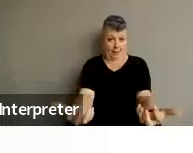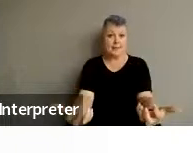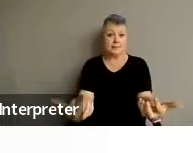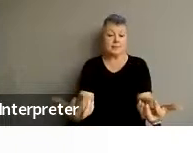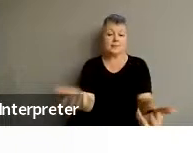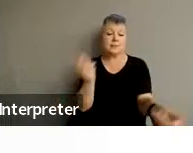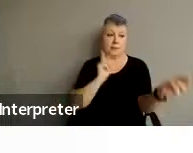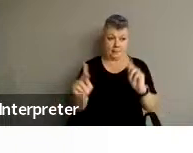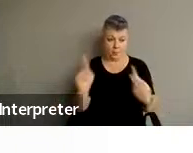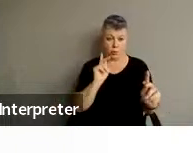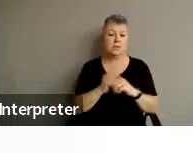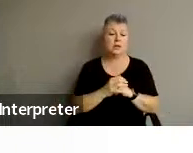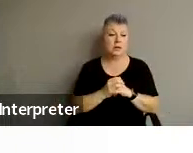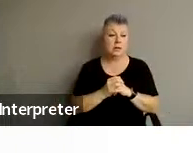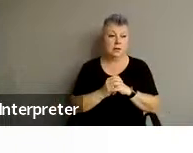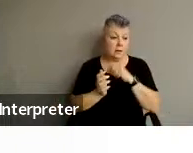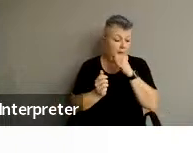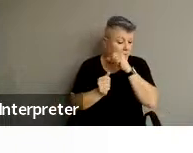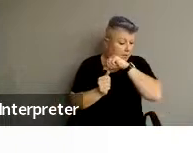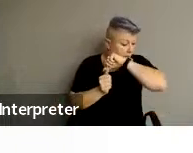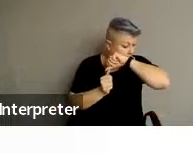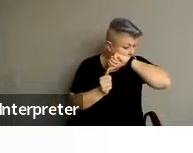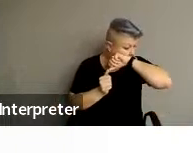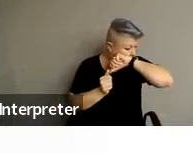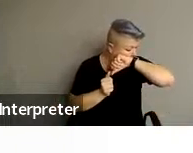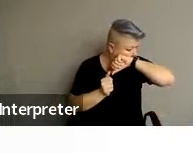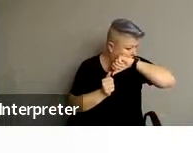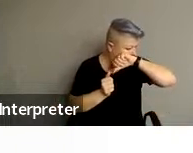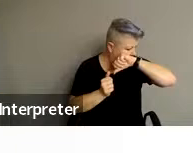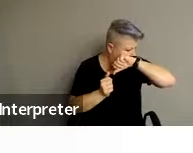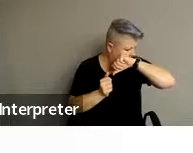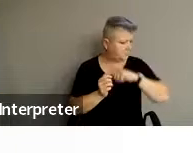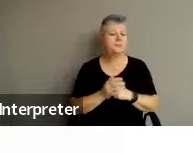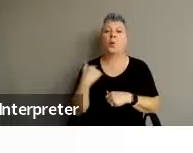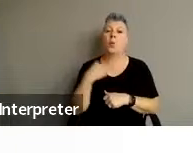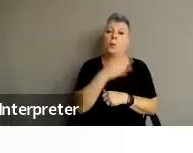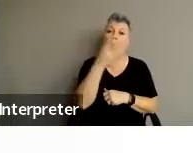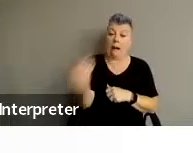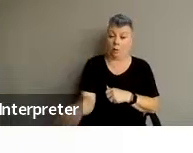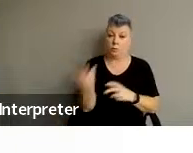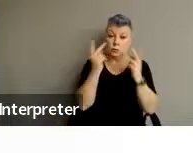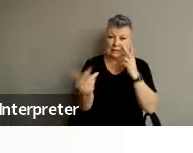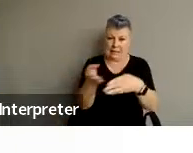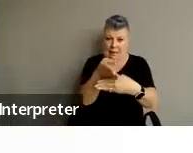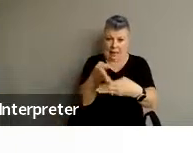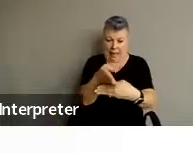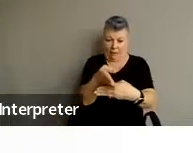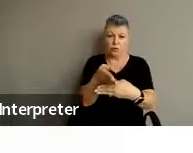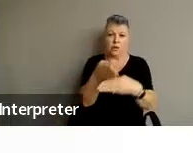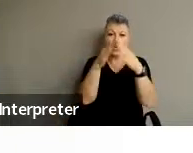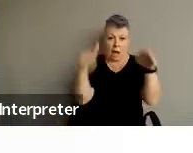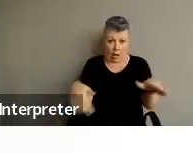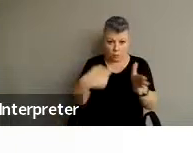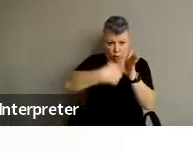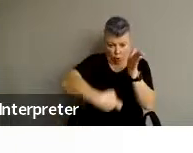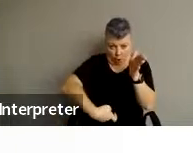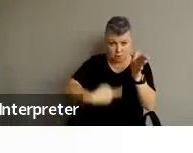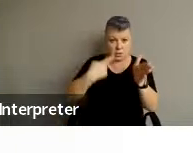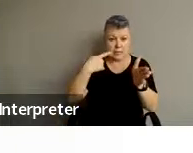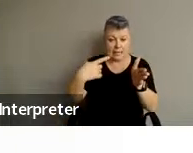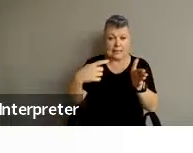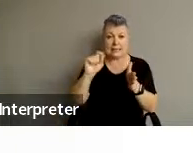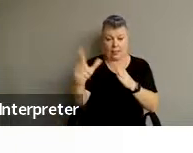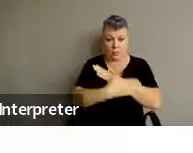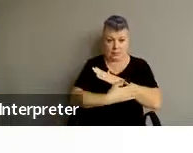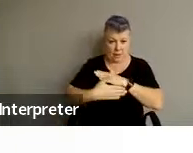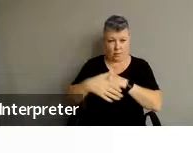And so I went out and we found what our an average house in our county is, and that's around